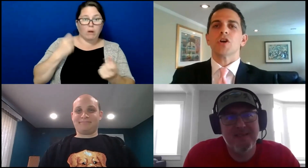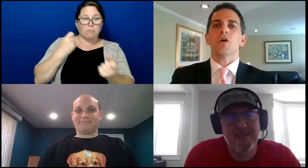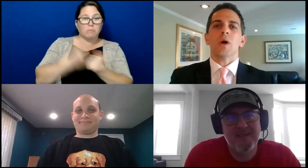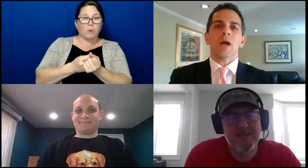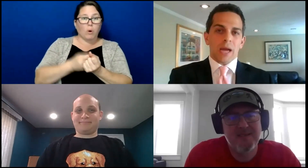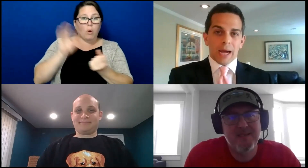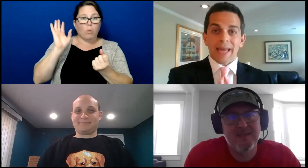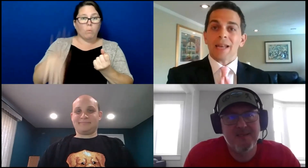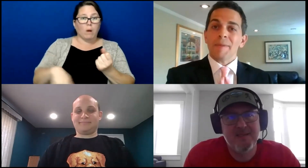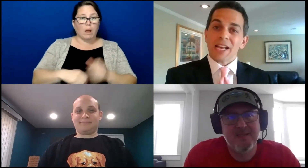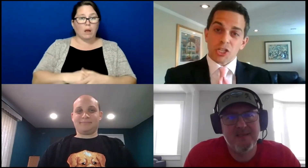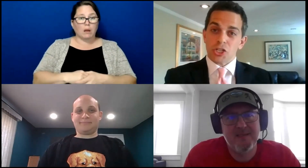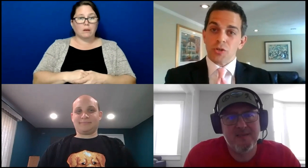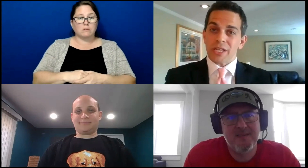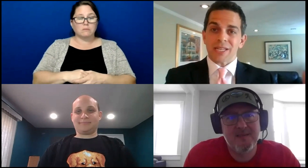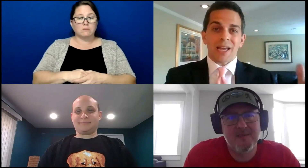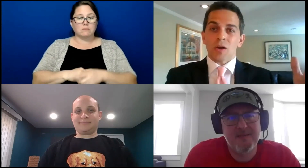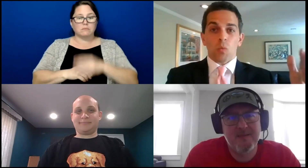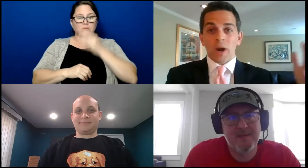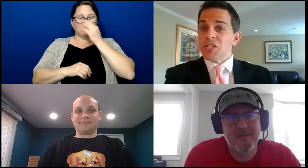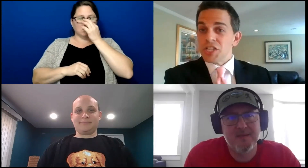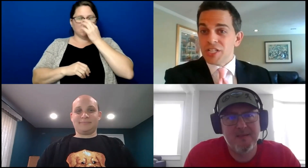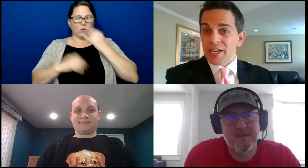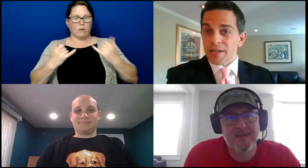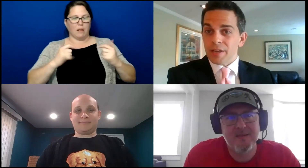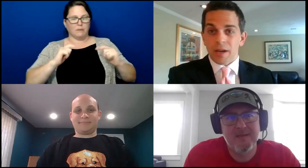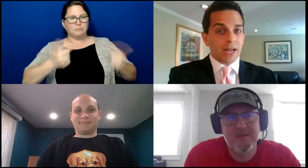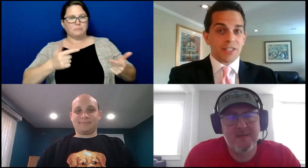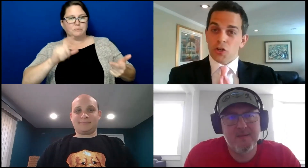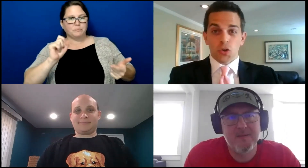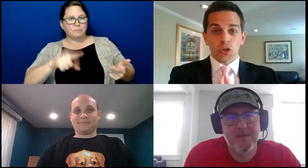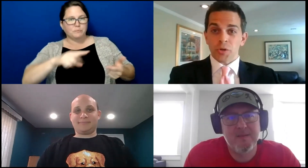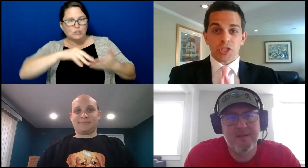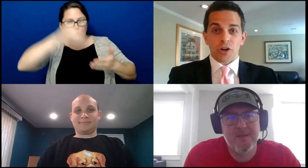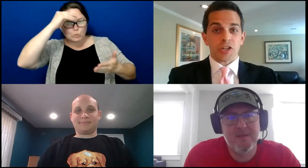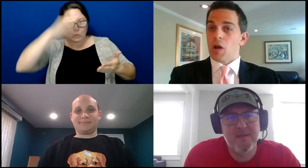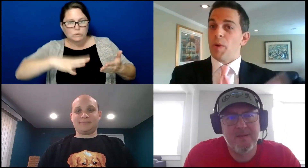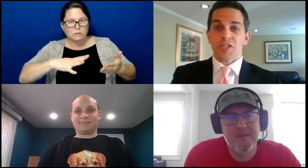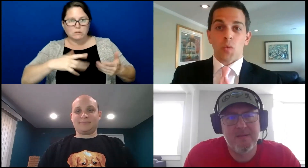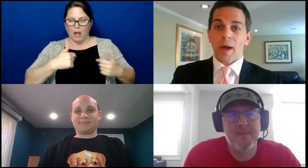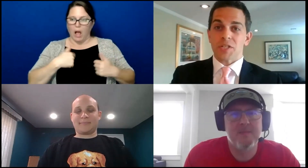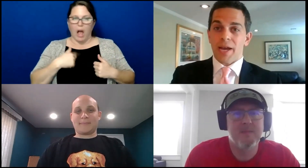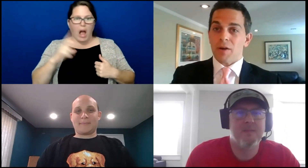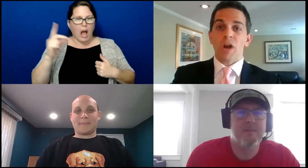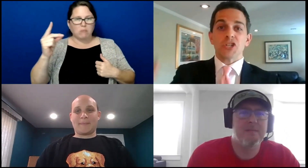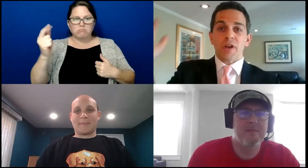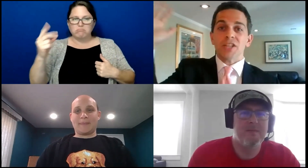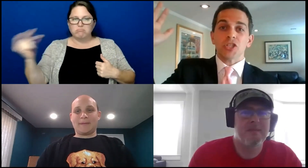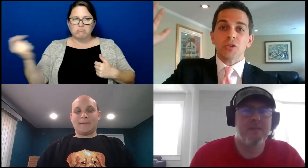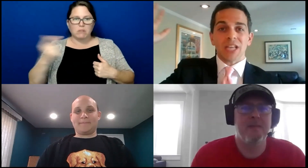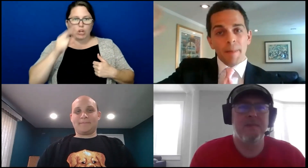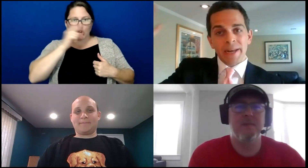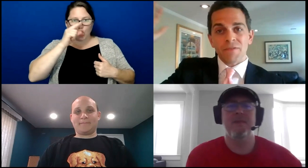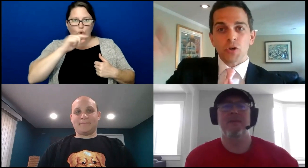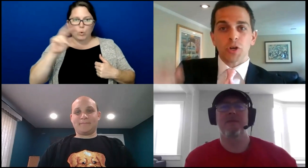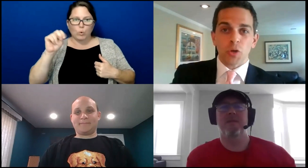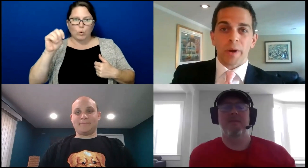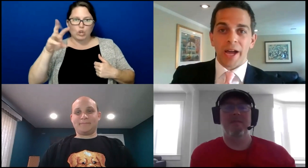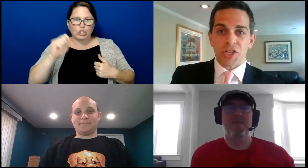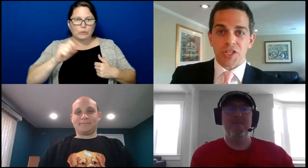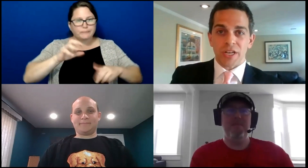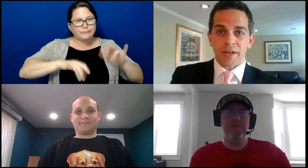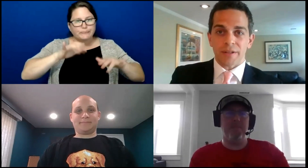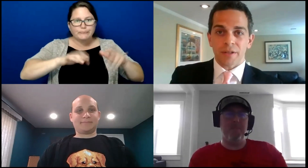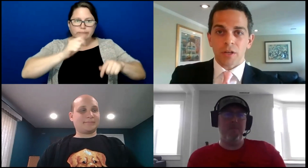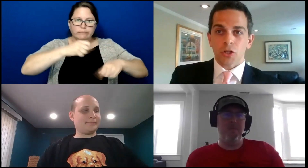wonderful. So again, let me ask the students, what I just did. I did a Google News search. I went to their website. Raise your hand, students. How many of you could